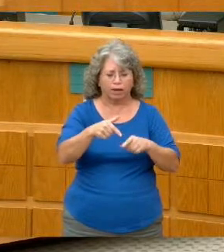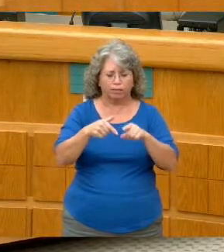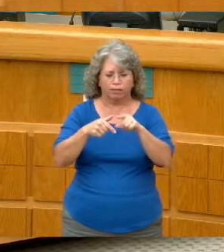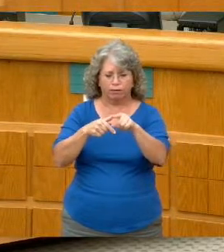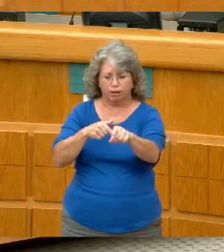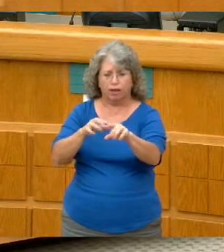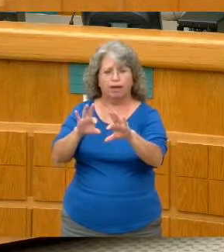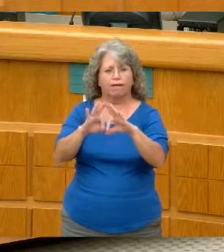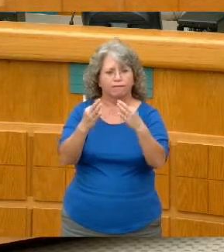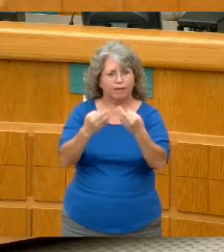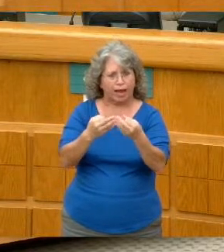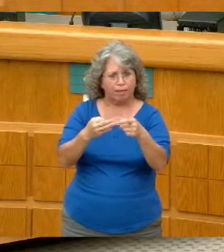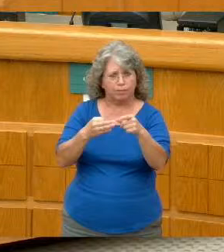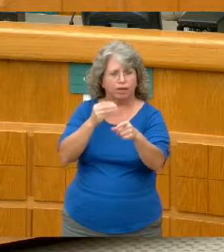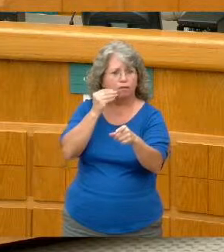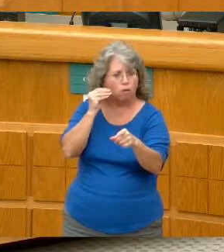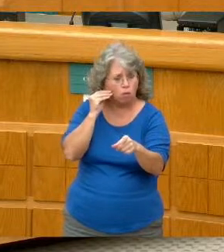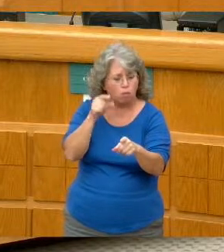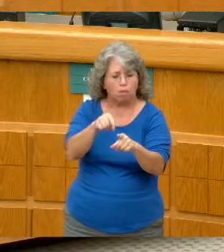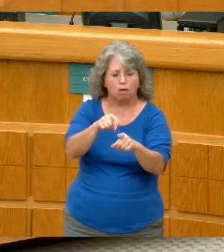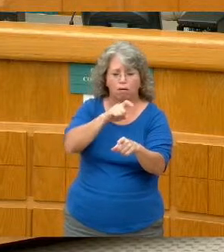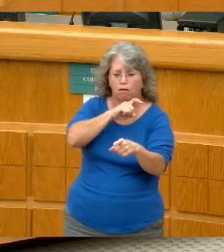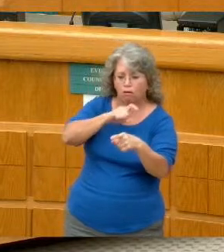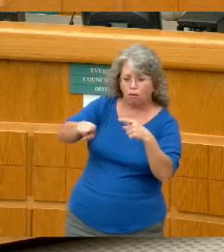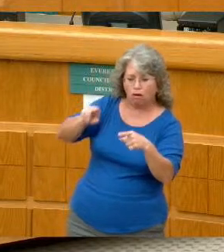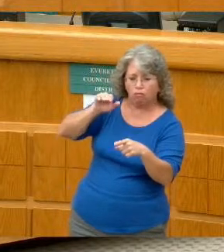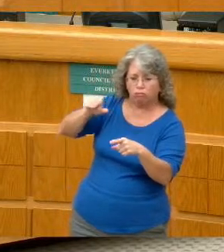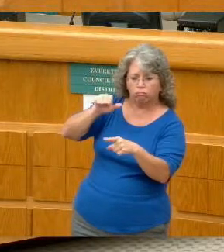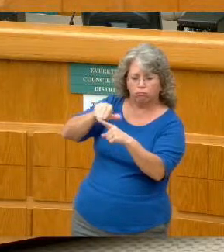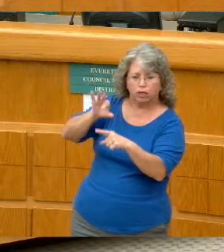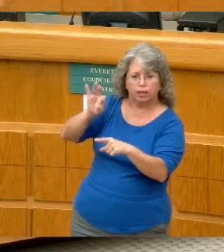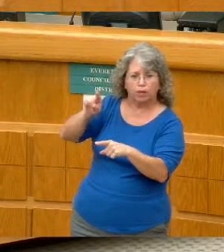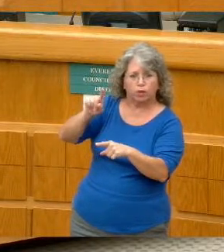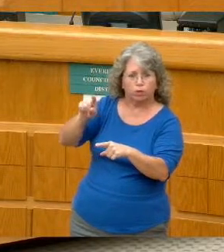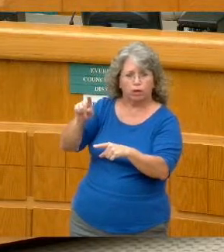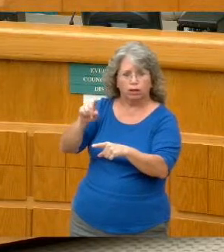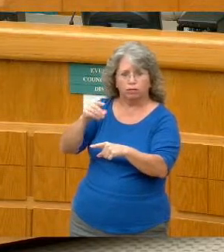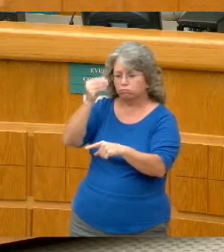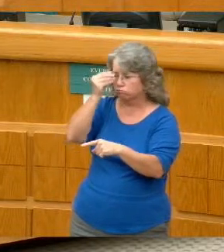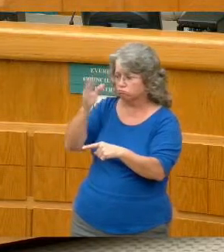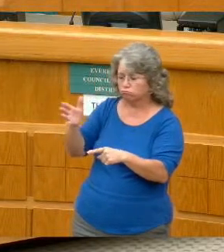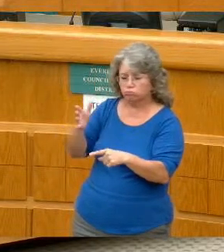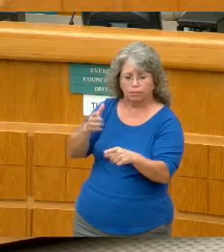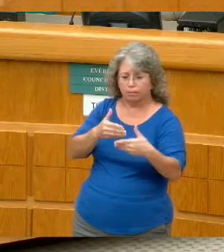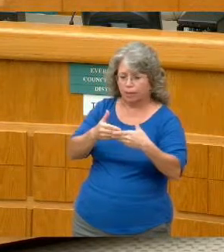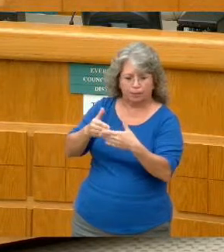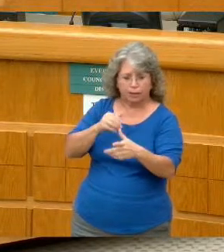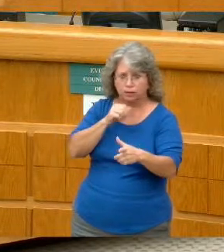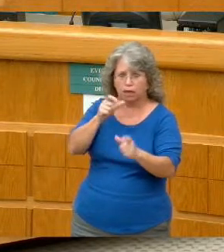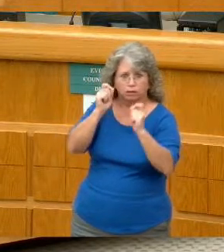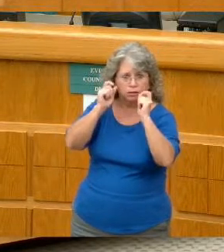later, 911 was contacted by the baby's family and reported their baby was unresponsive.